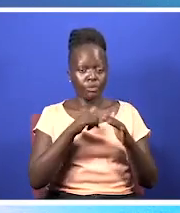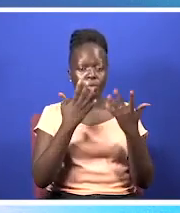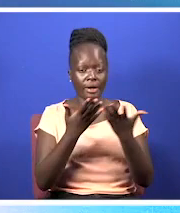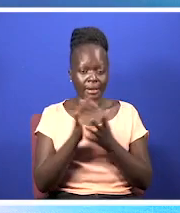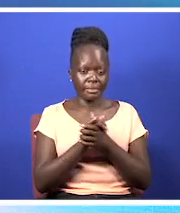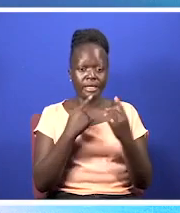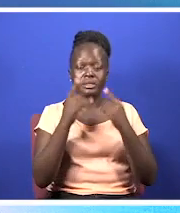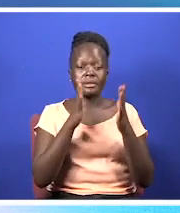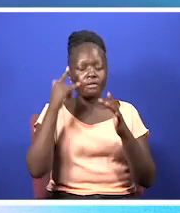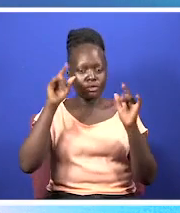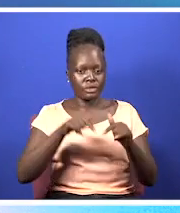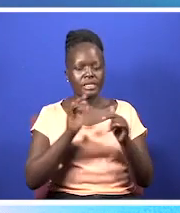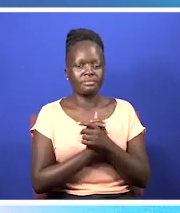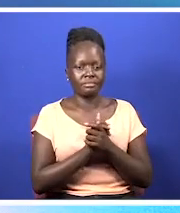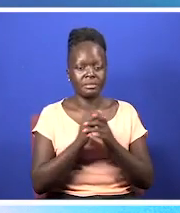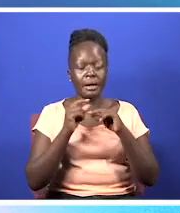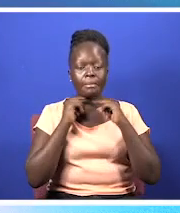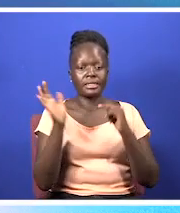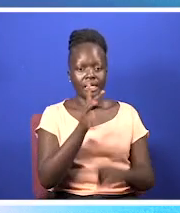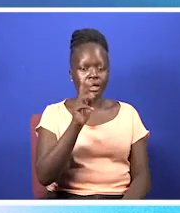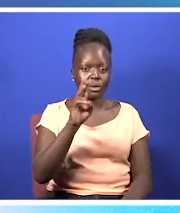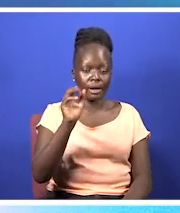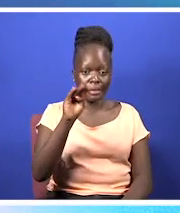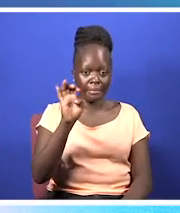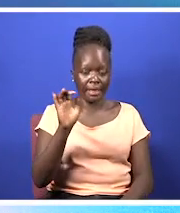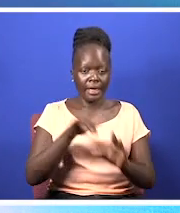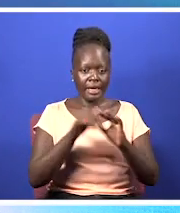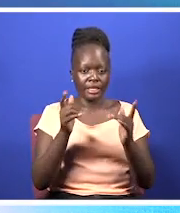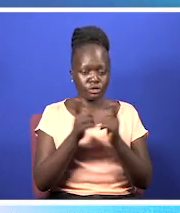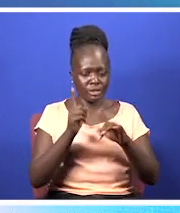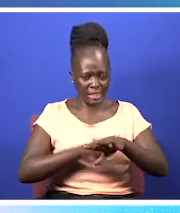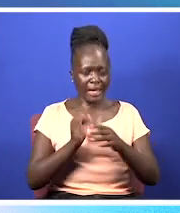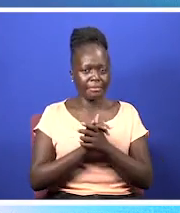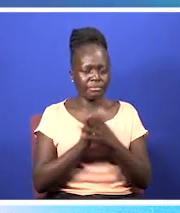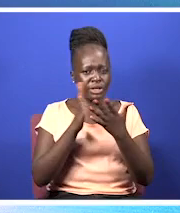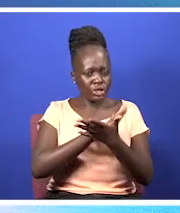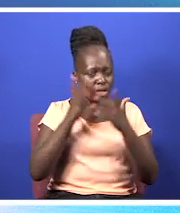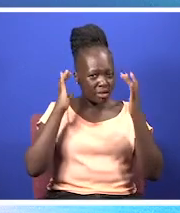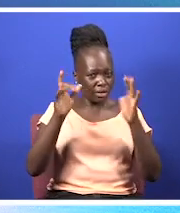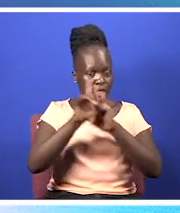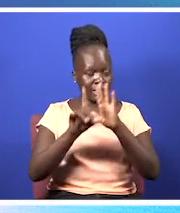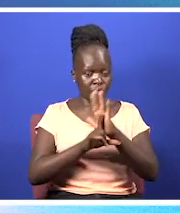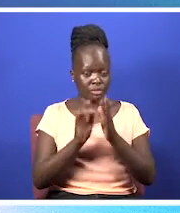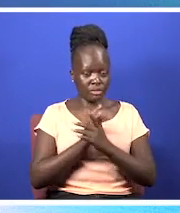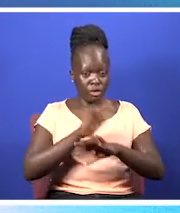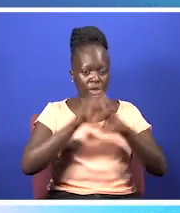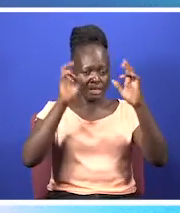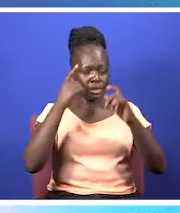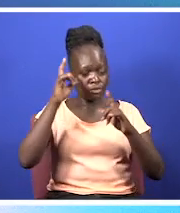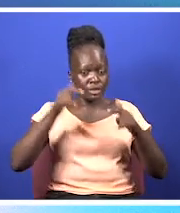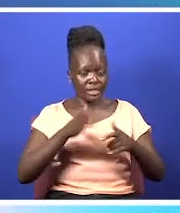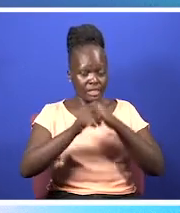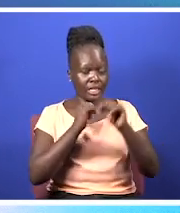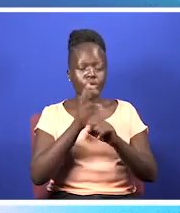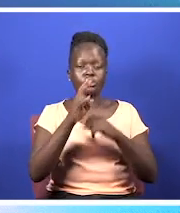be welcoming our speaker for today, Reverend Kwame Rubadiri, in a little while, sharing a great lesson on our theme for the